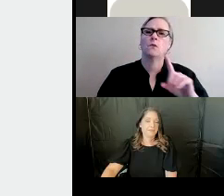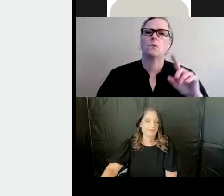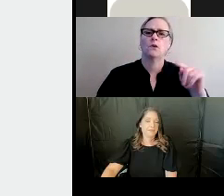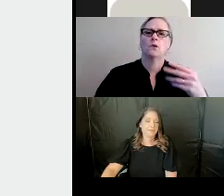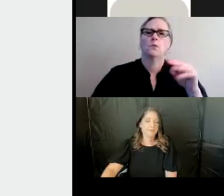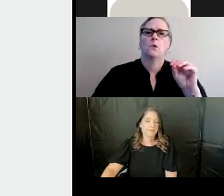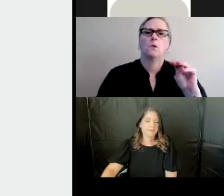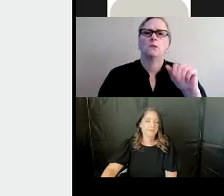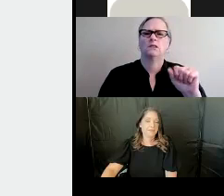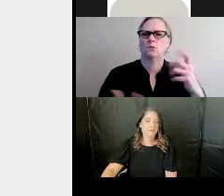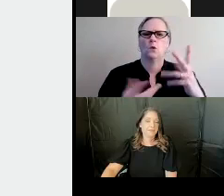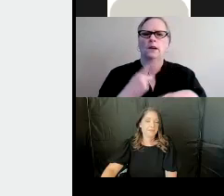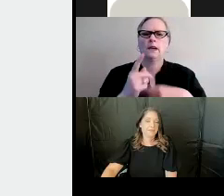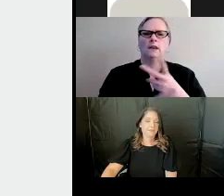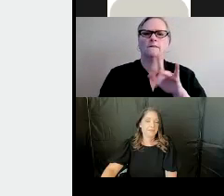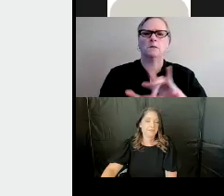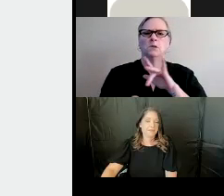of abuse could this be?